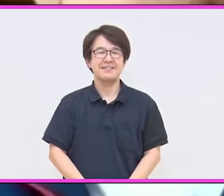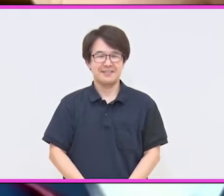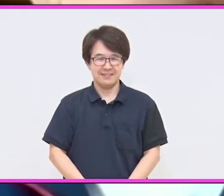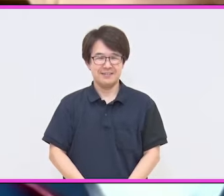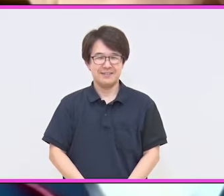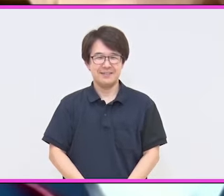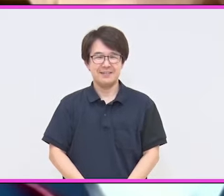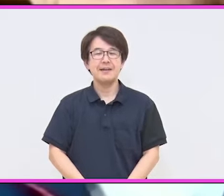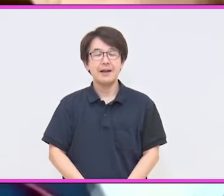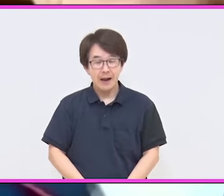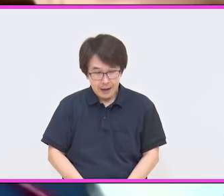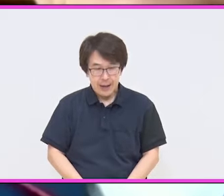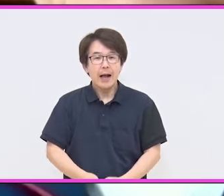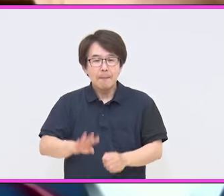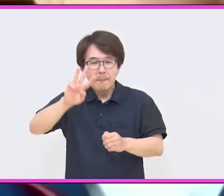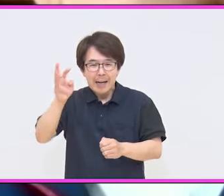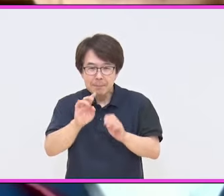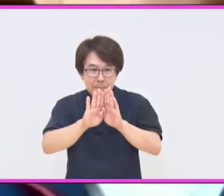think it